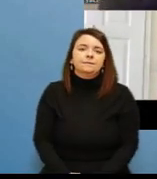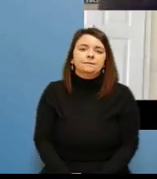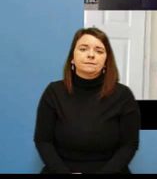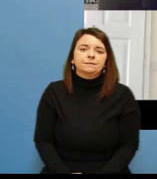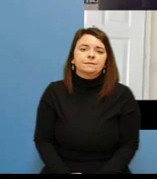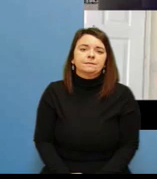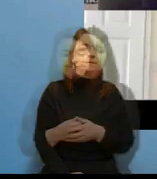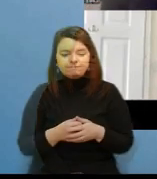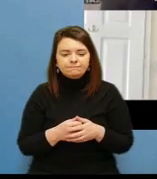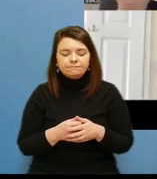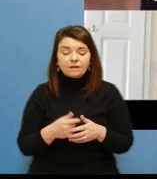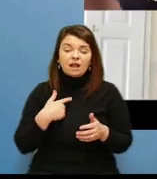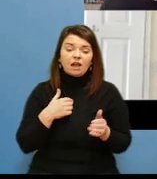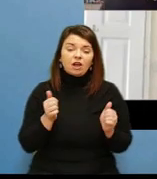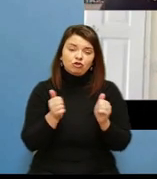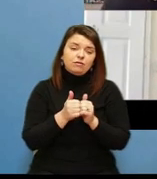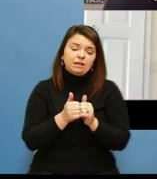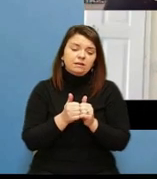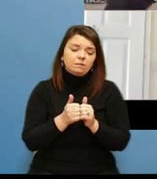Andrew. Bill.